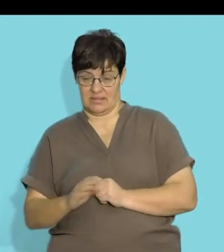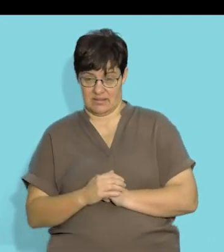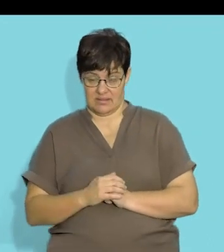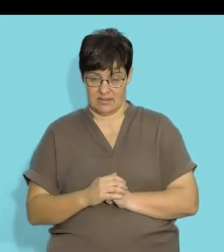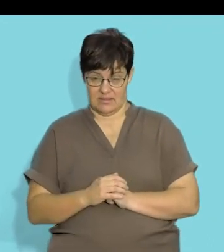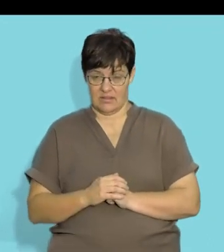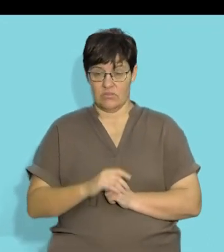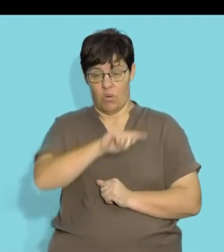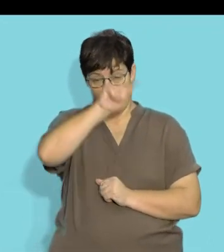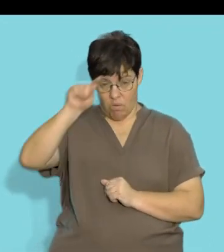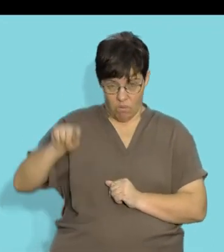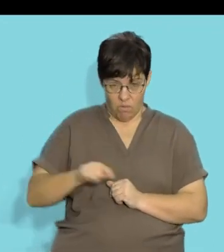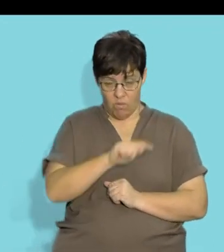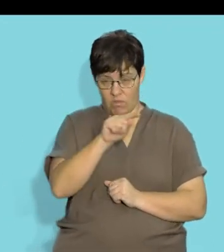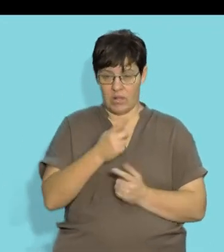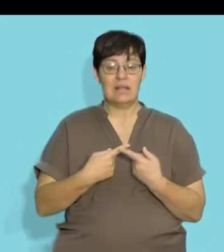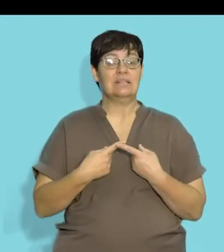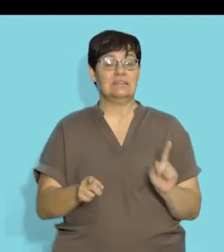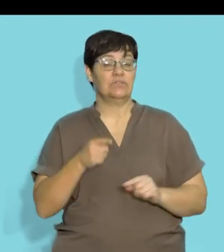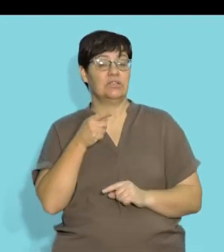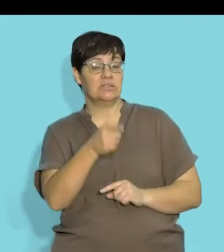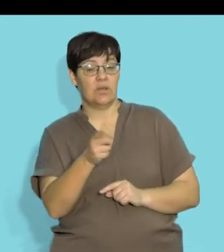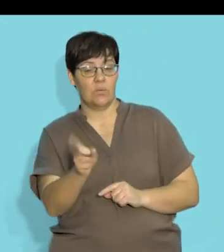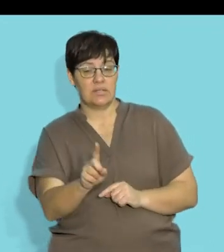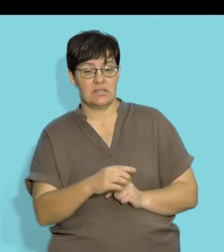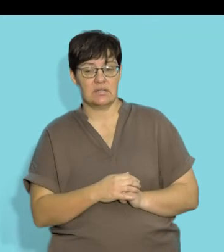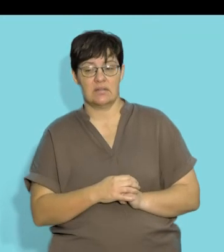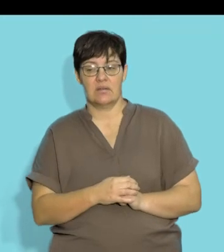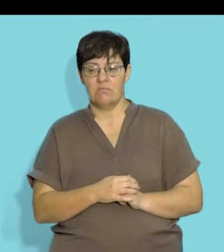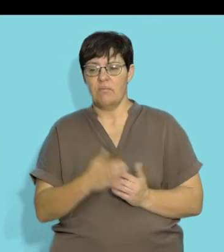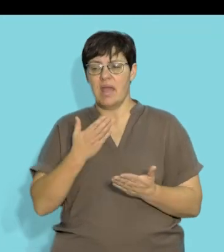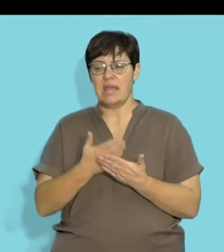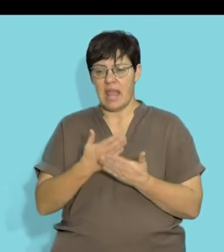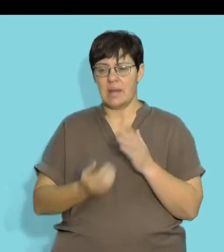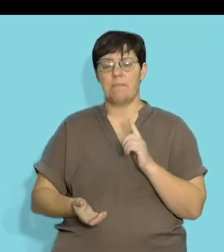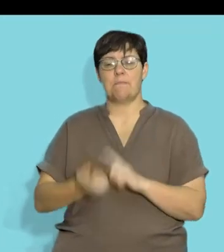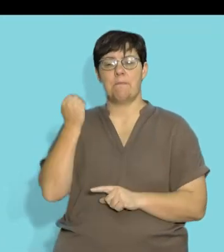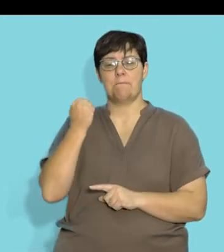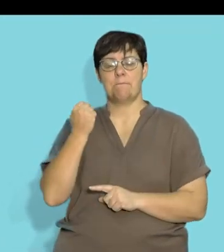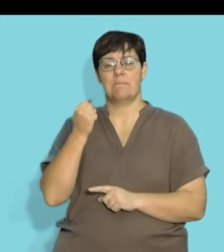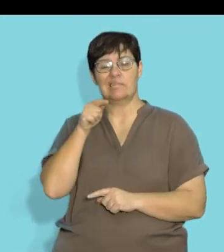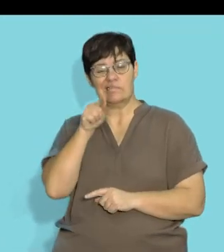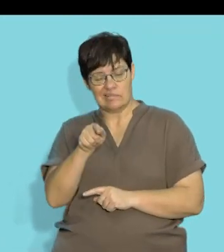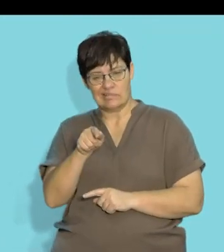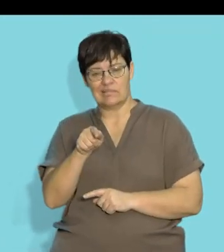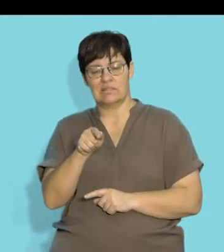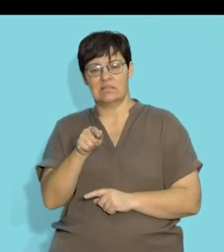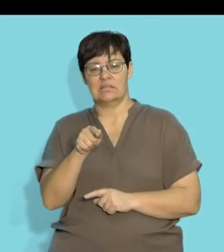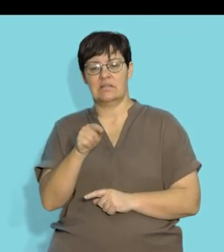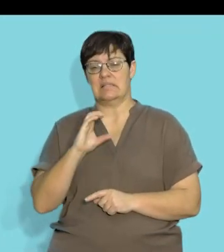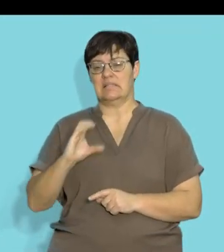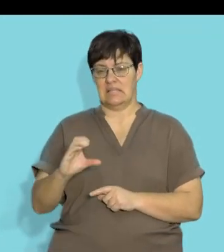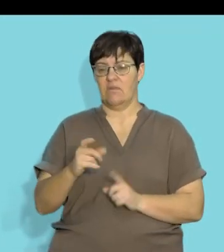So at the end of it all, what is different in this scenario is that we are able to determine this concentration